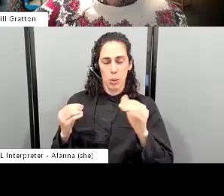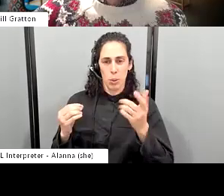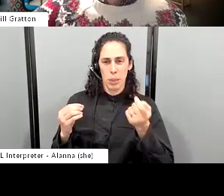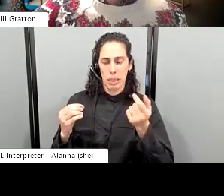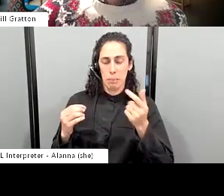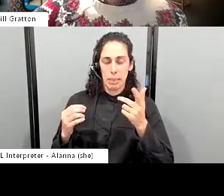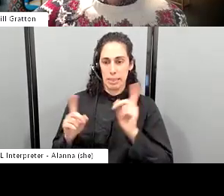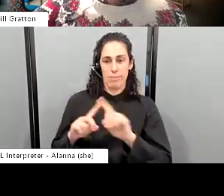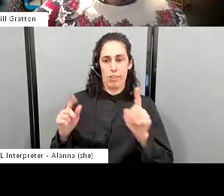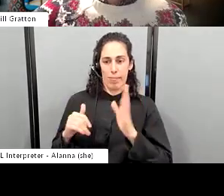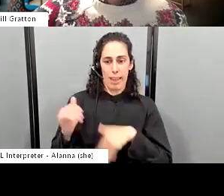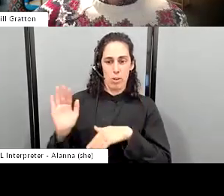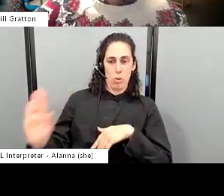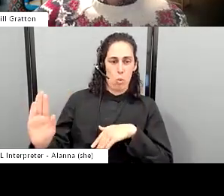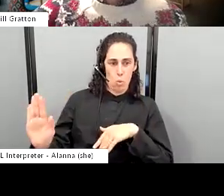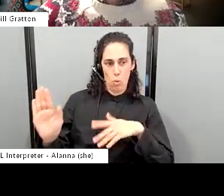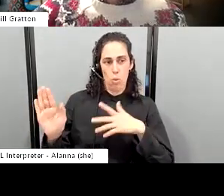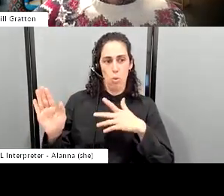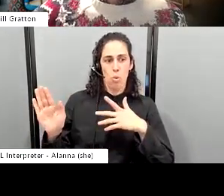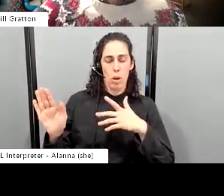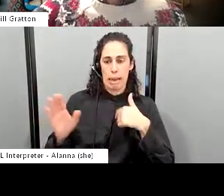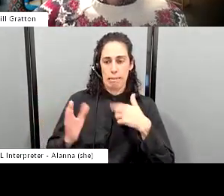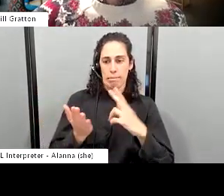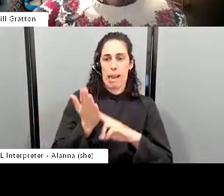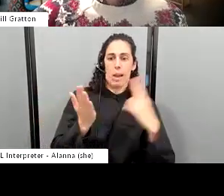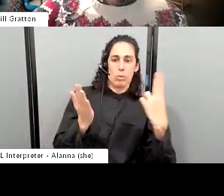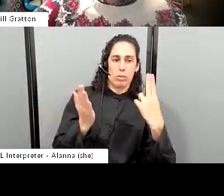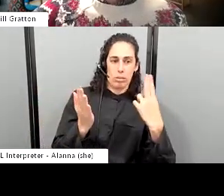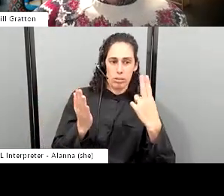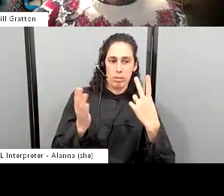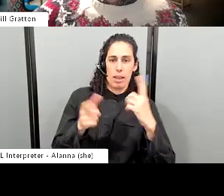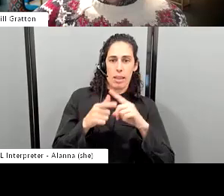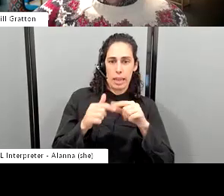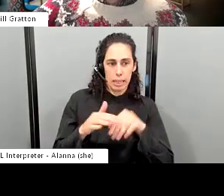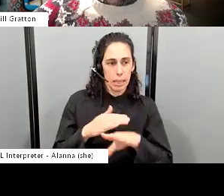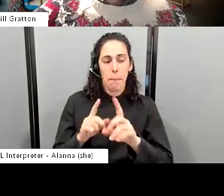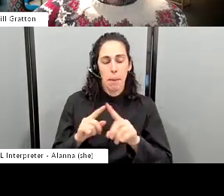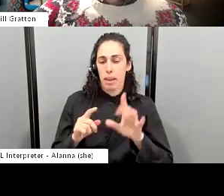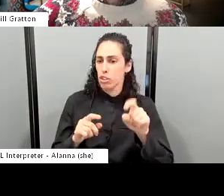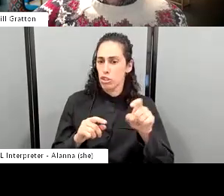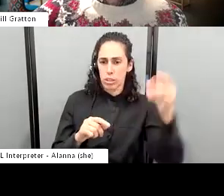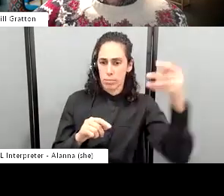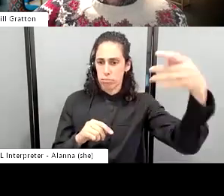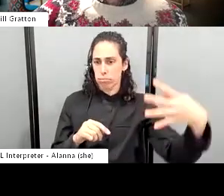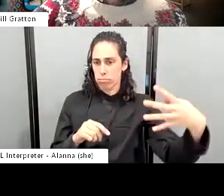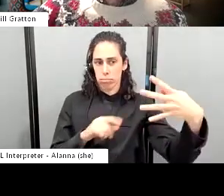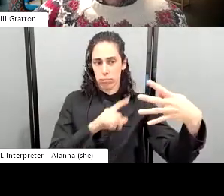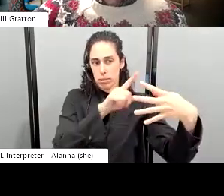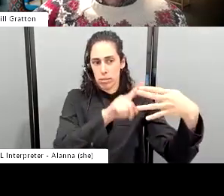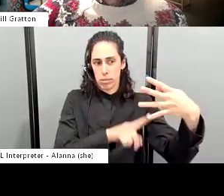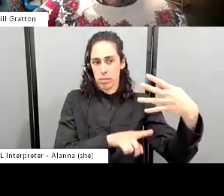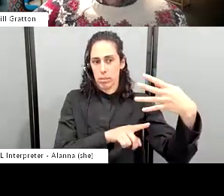back in. But you should be able to select your model here, and the base model, which will be